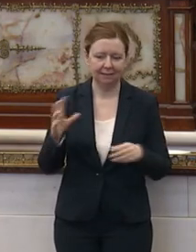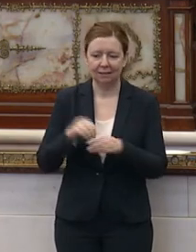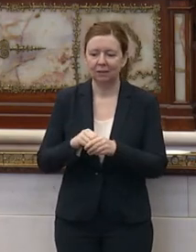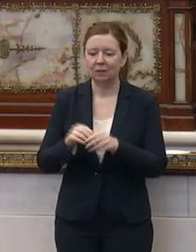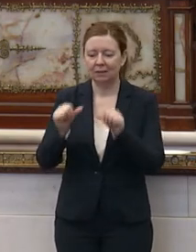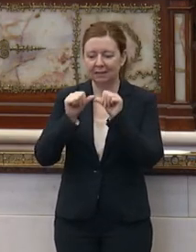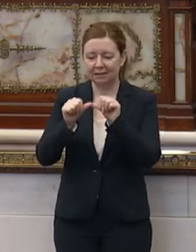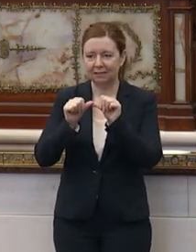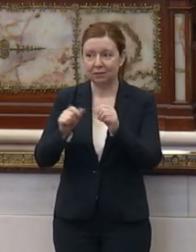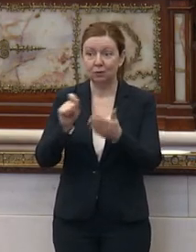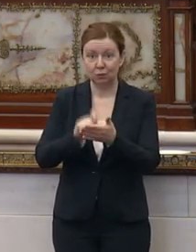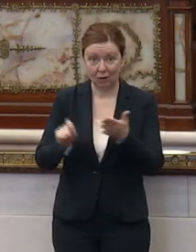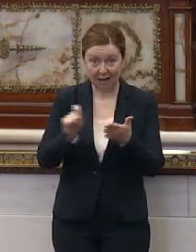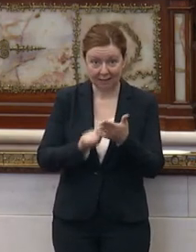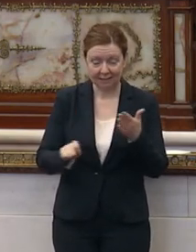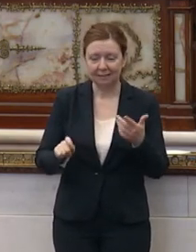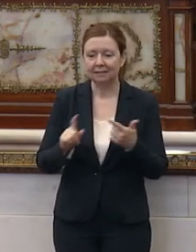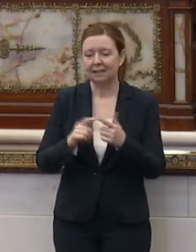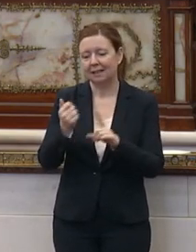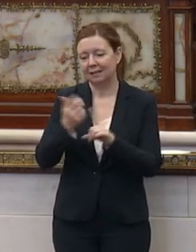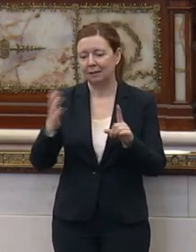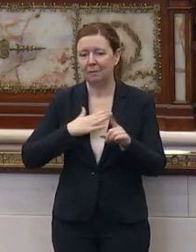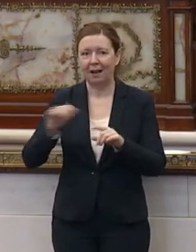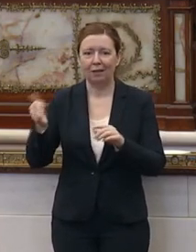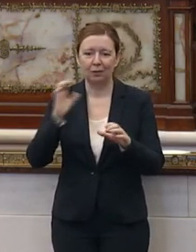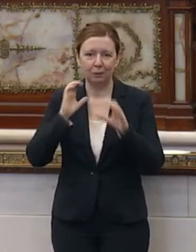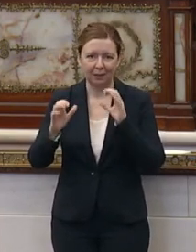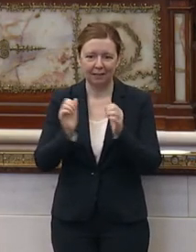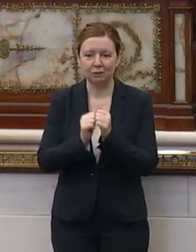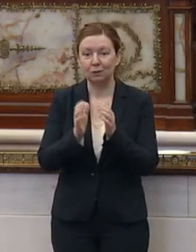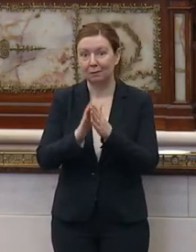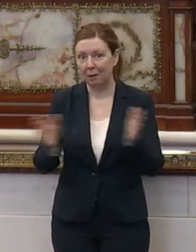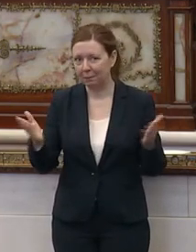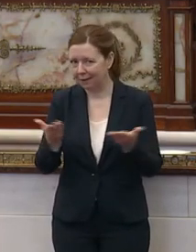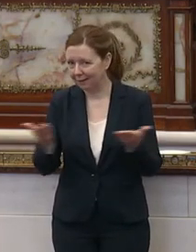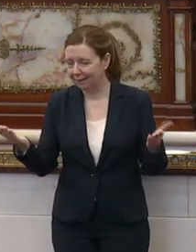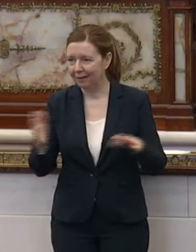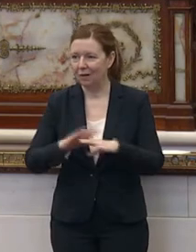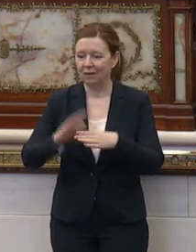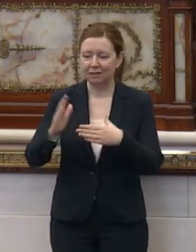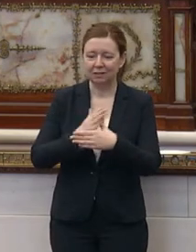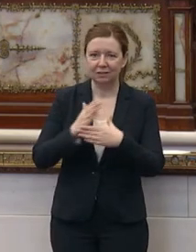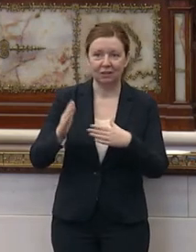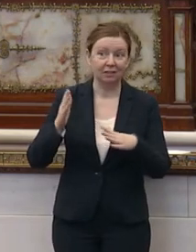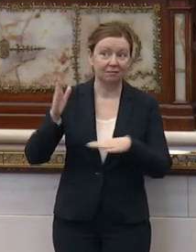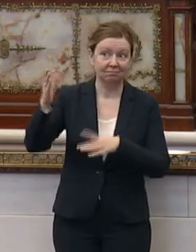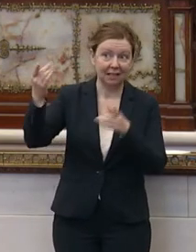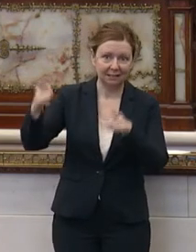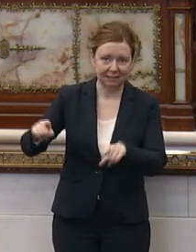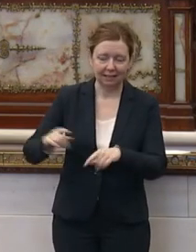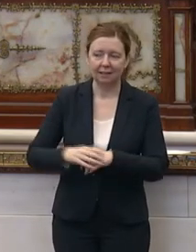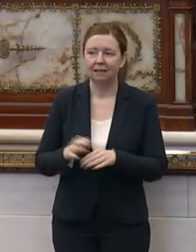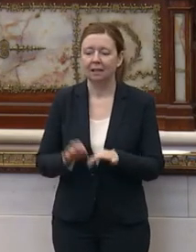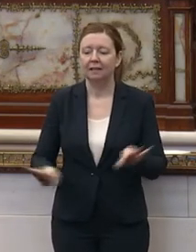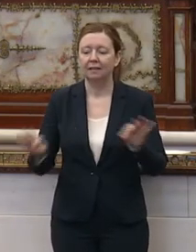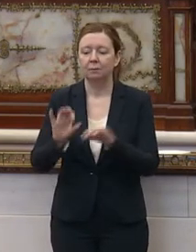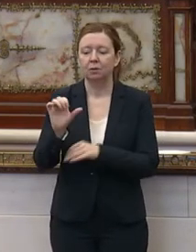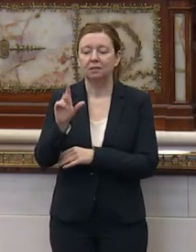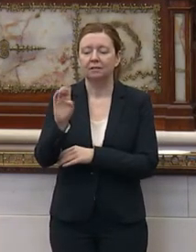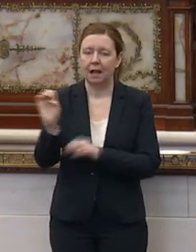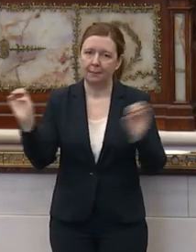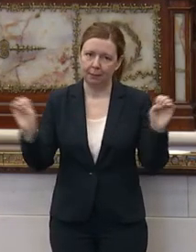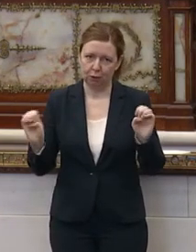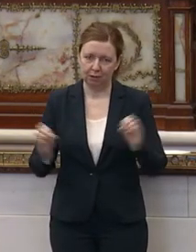including continuing to write and to expand my other communications with the public on our shared destiny, the importance of climate